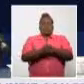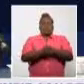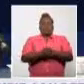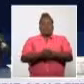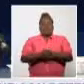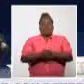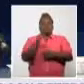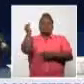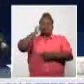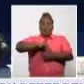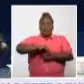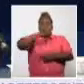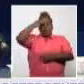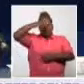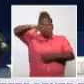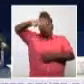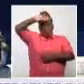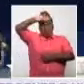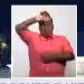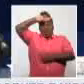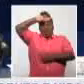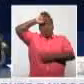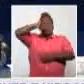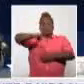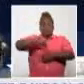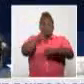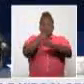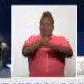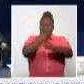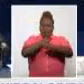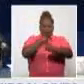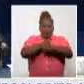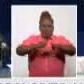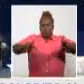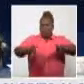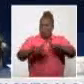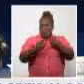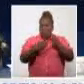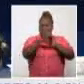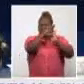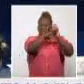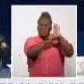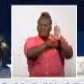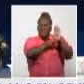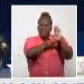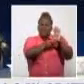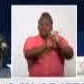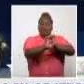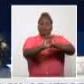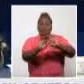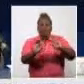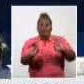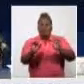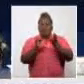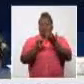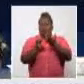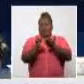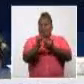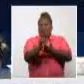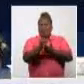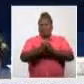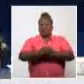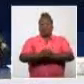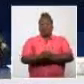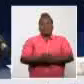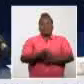work to prevent that from happening. As of yesterday, we have 4 patients in critical